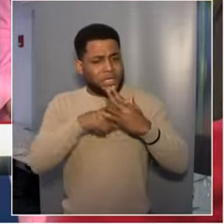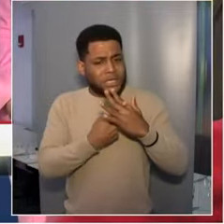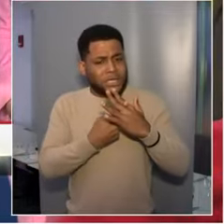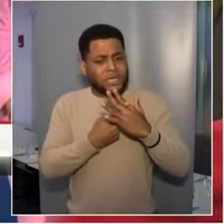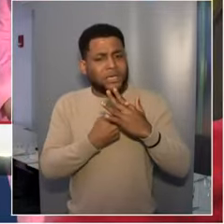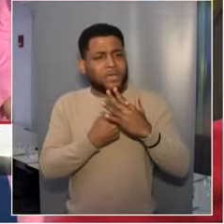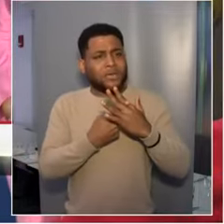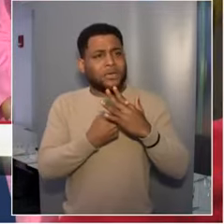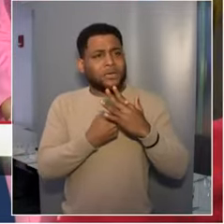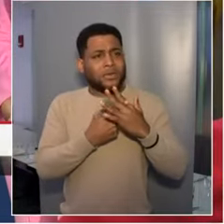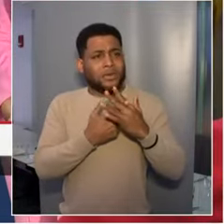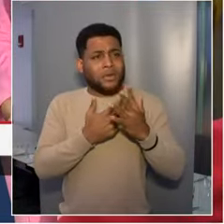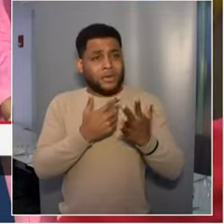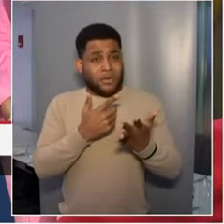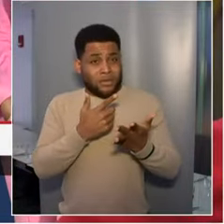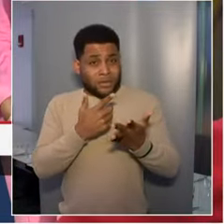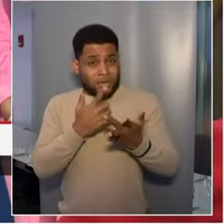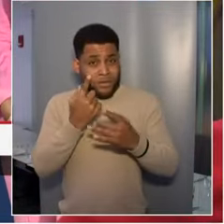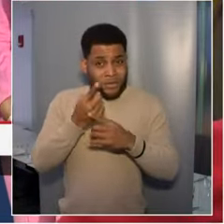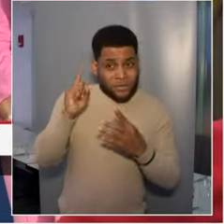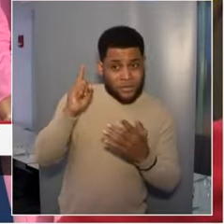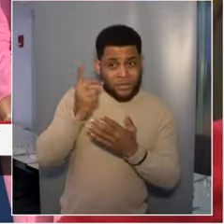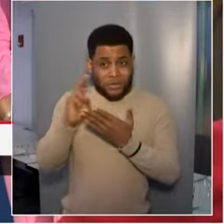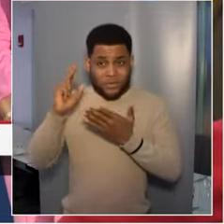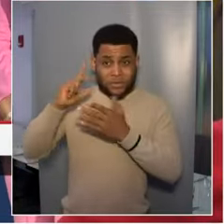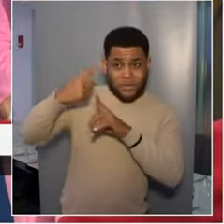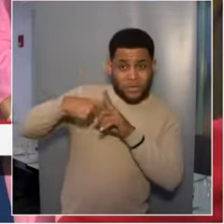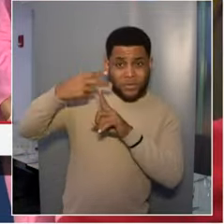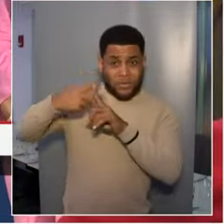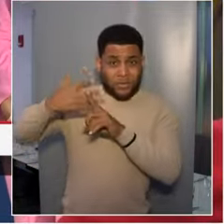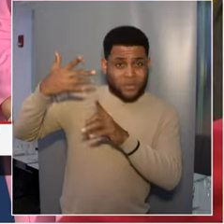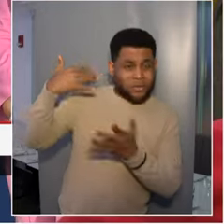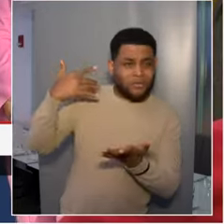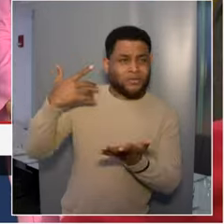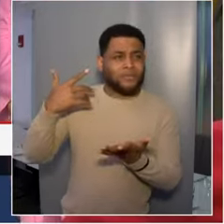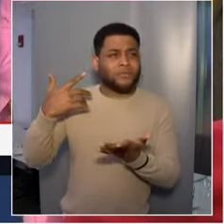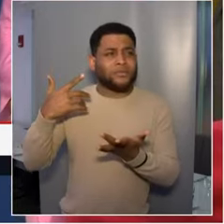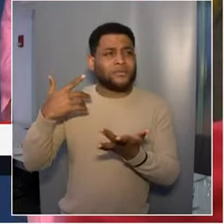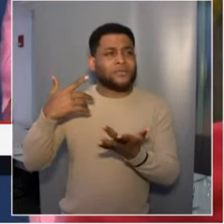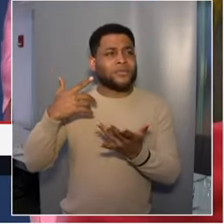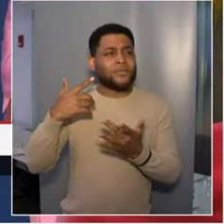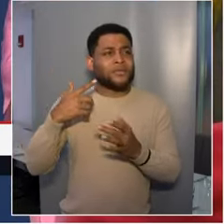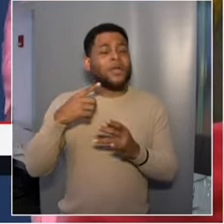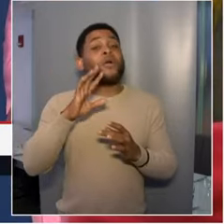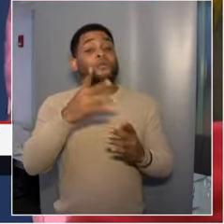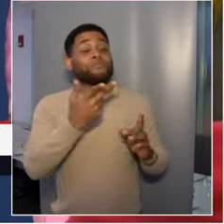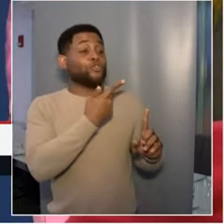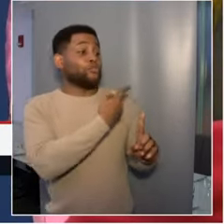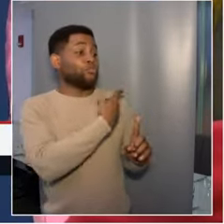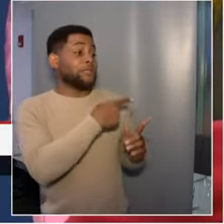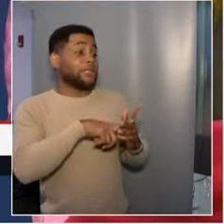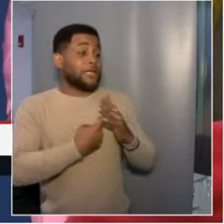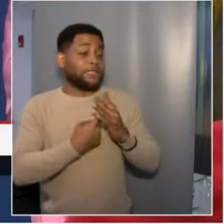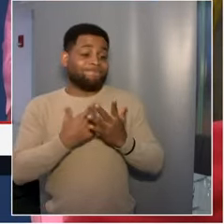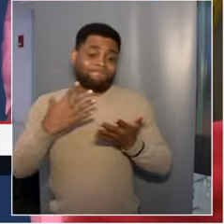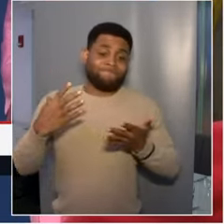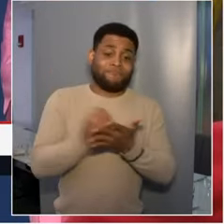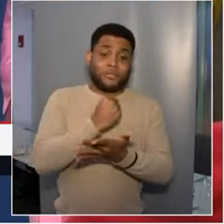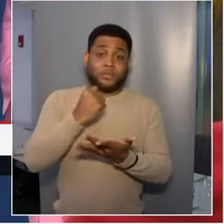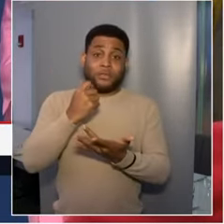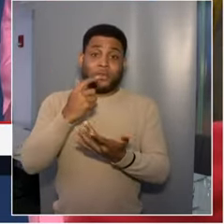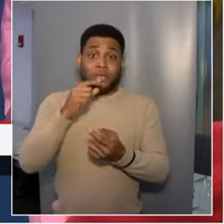weeks ago, months ago? Not long after the announcement was made. Okay. And the reason I ask is, I would ask Mr. Leonsis,